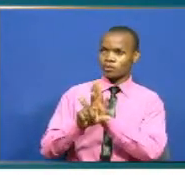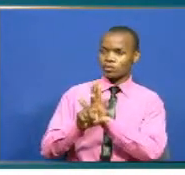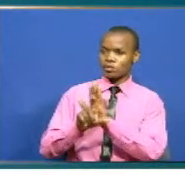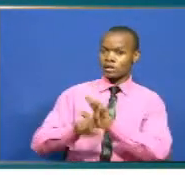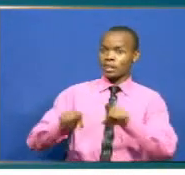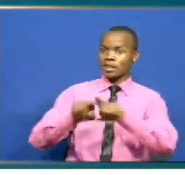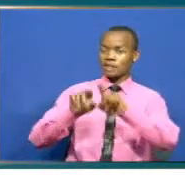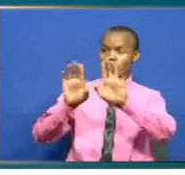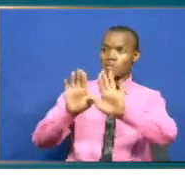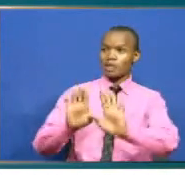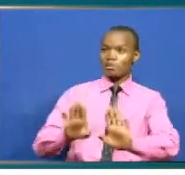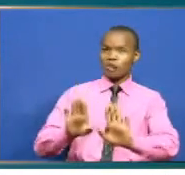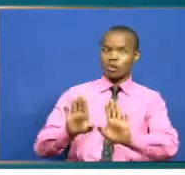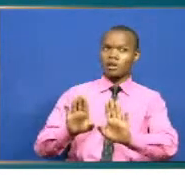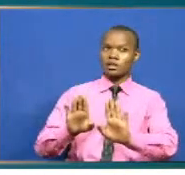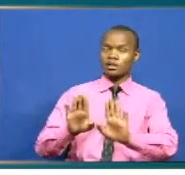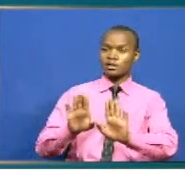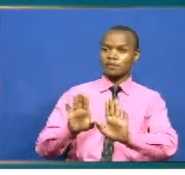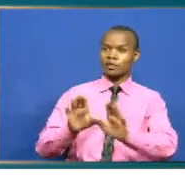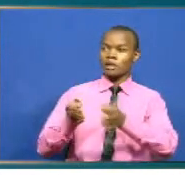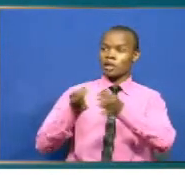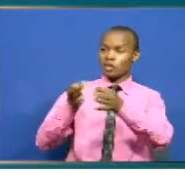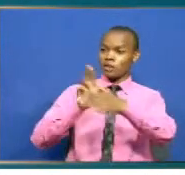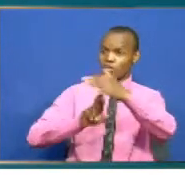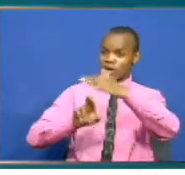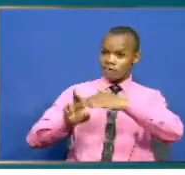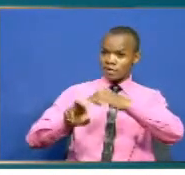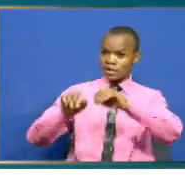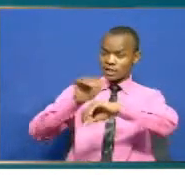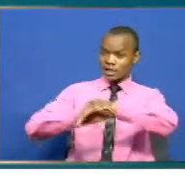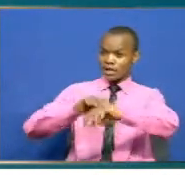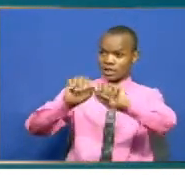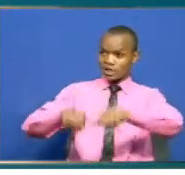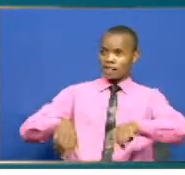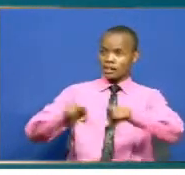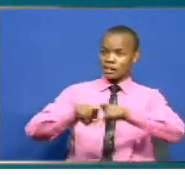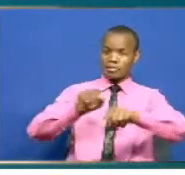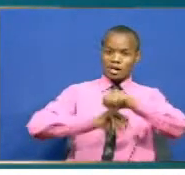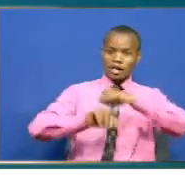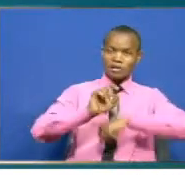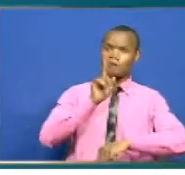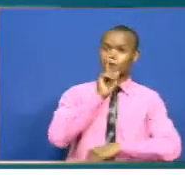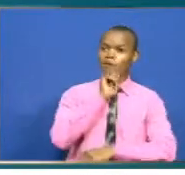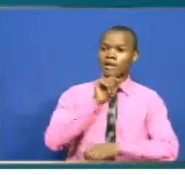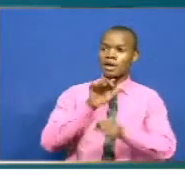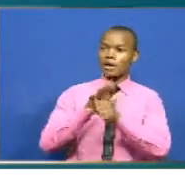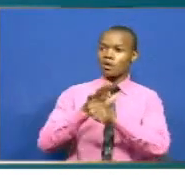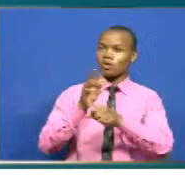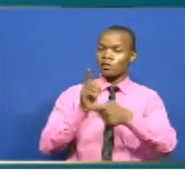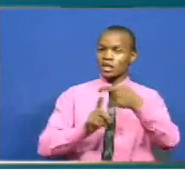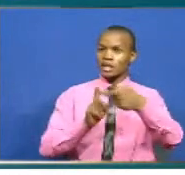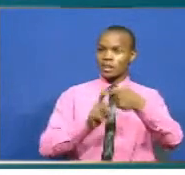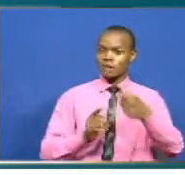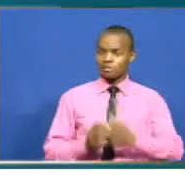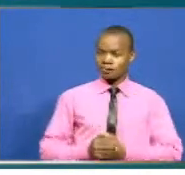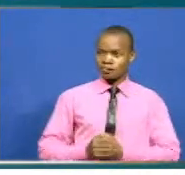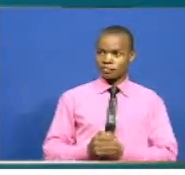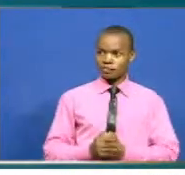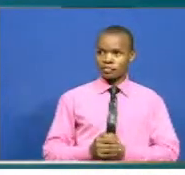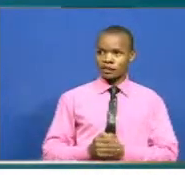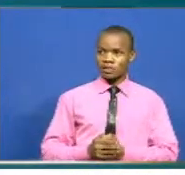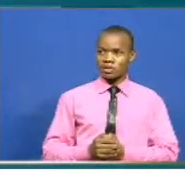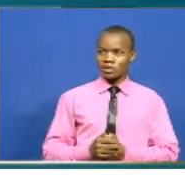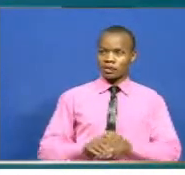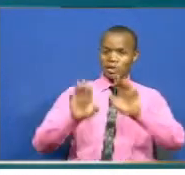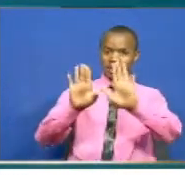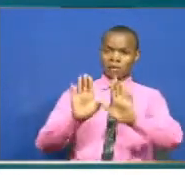important to be respected. And therefore, they have already done that for many, many years. In fact, it is important to borrow a